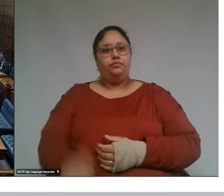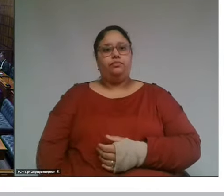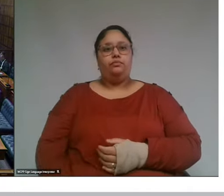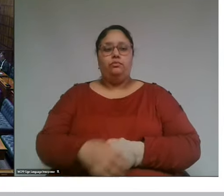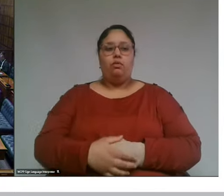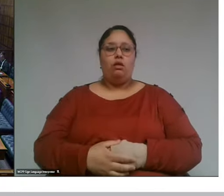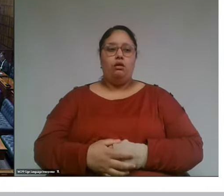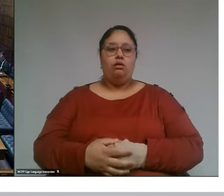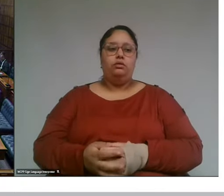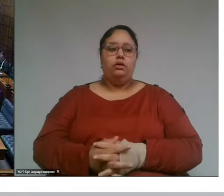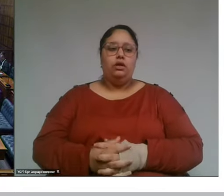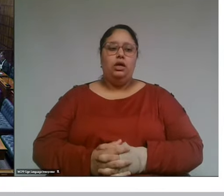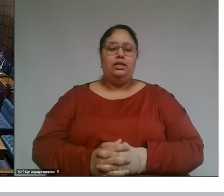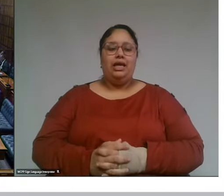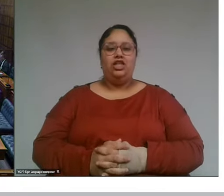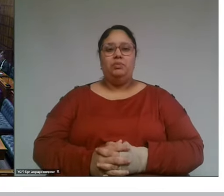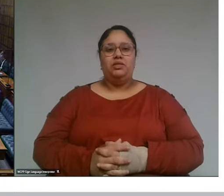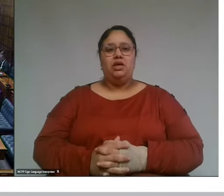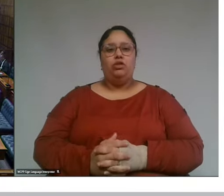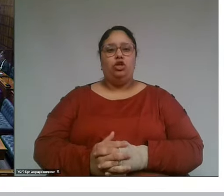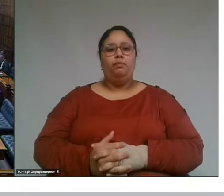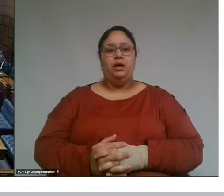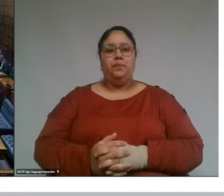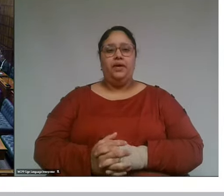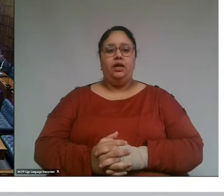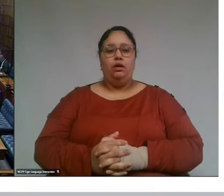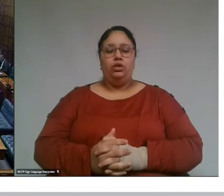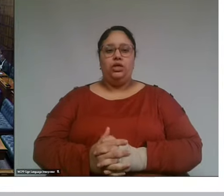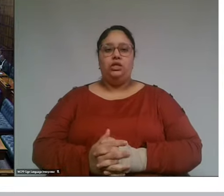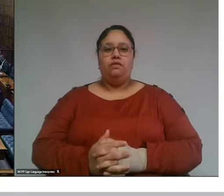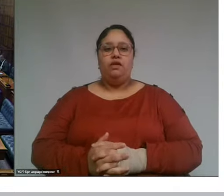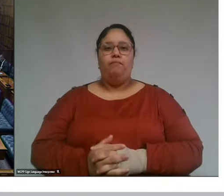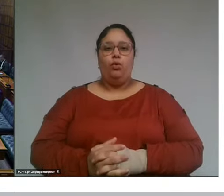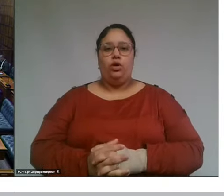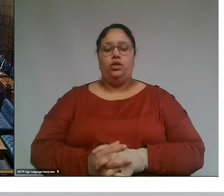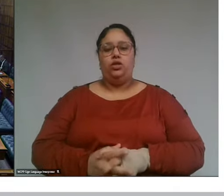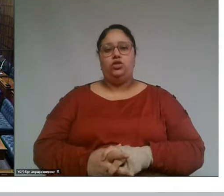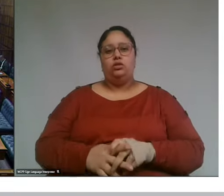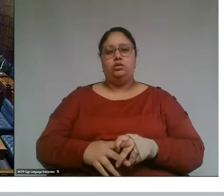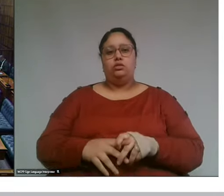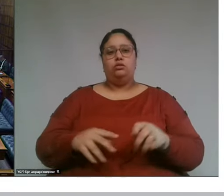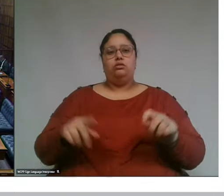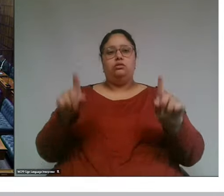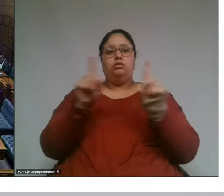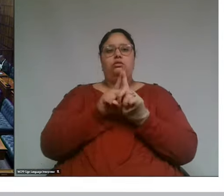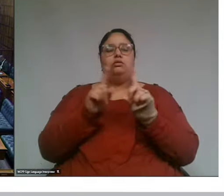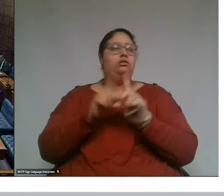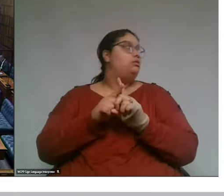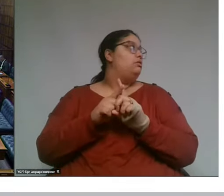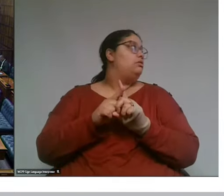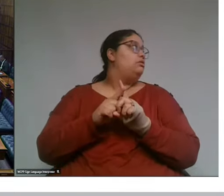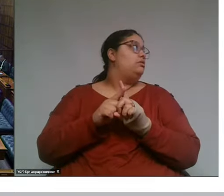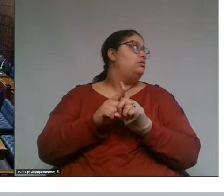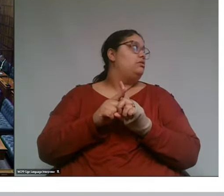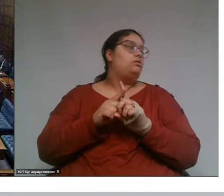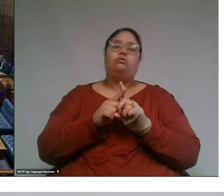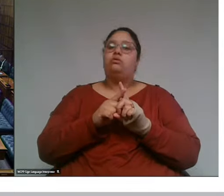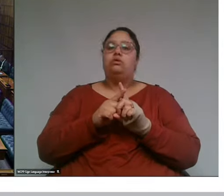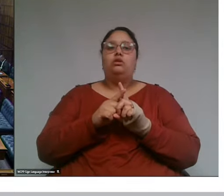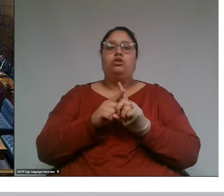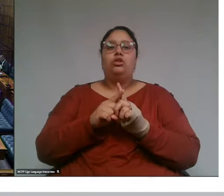working in a in a slightly tough context economically um but we feel like we've made excellent